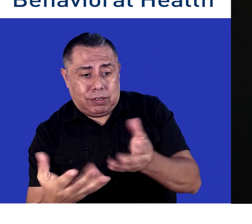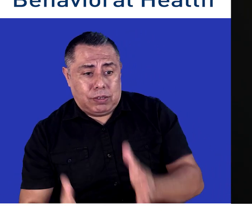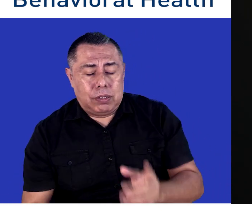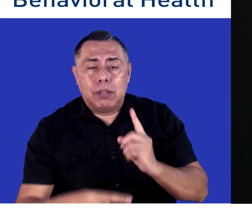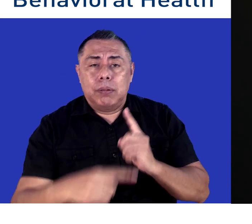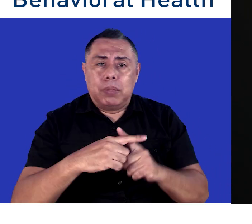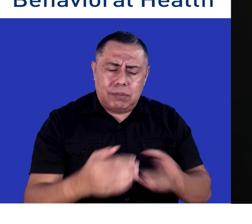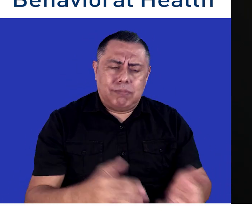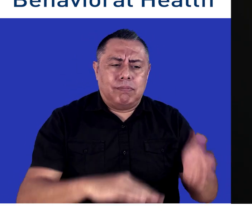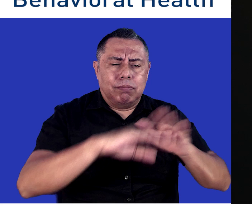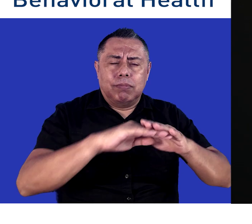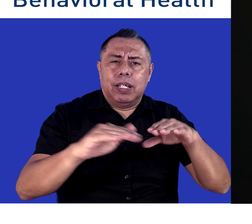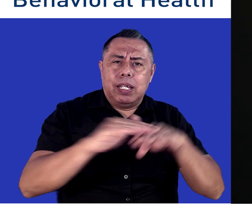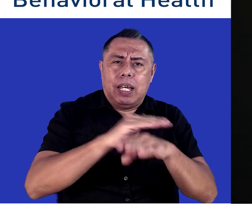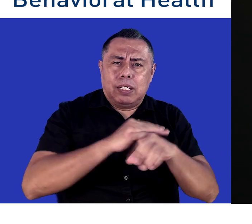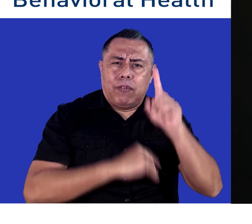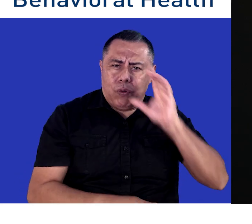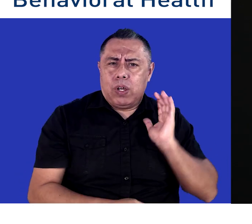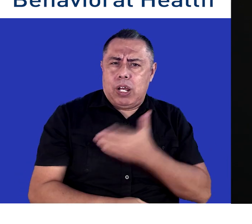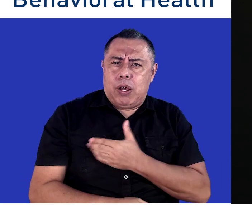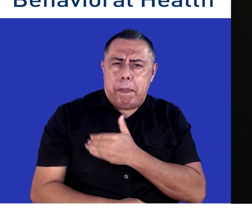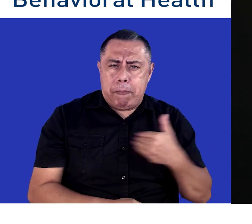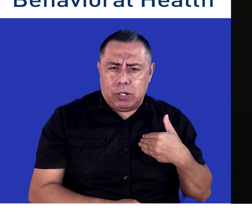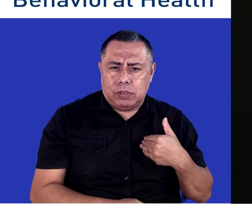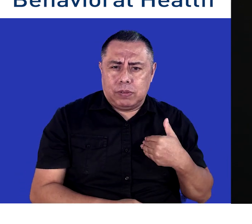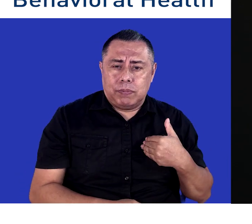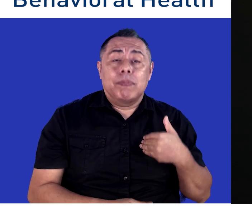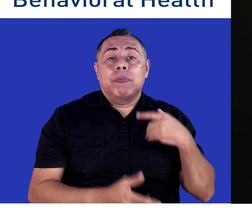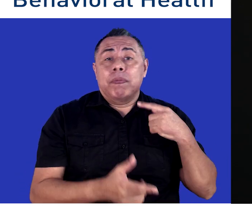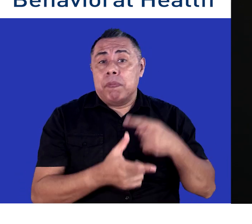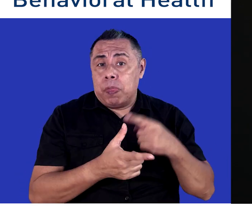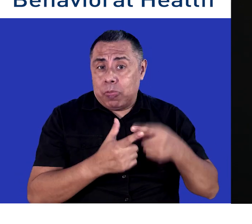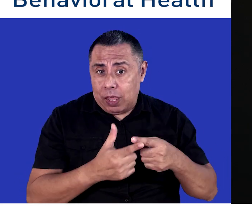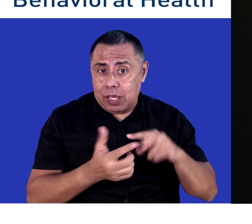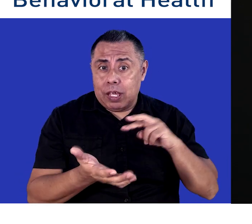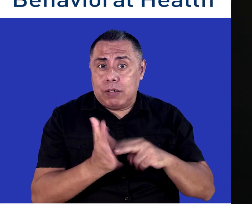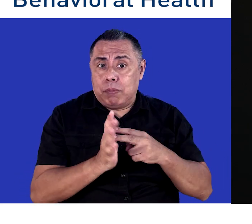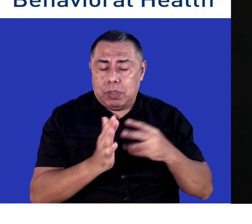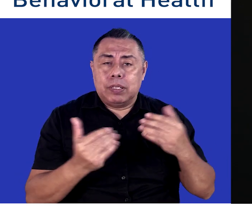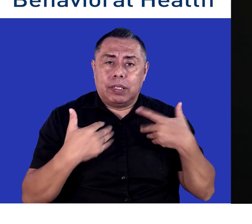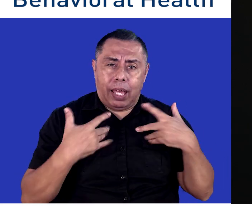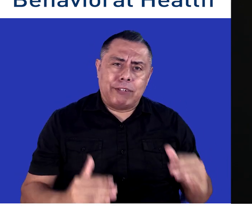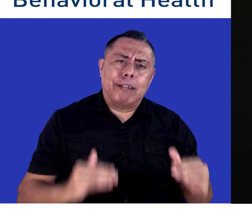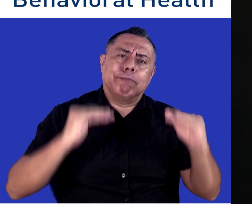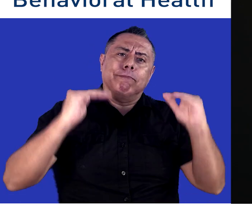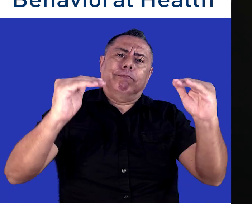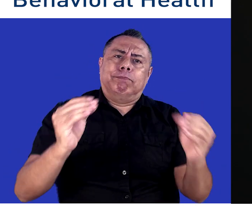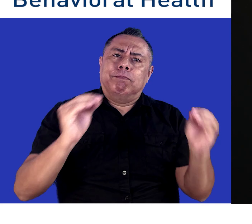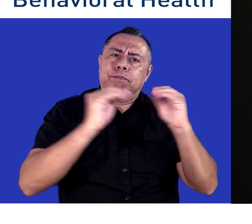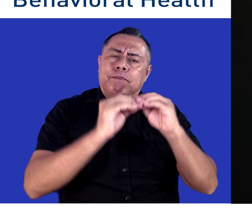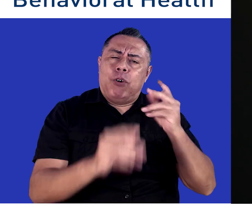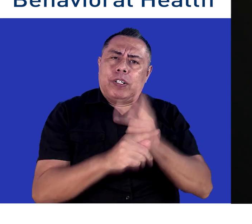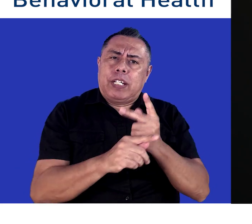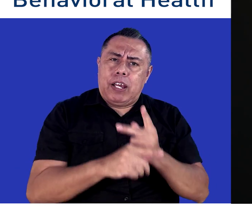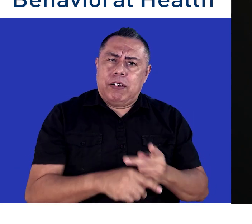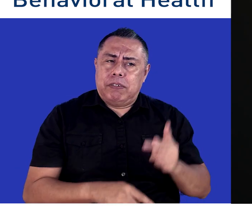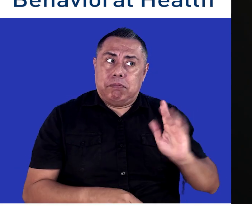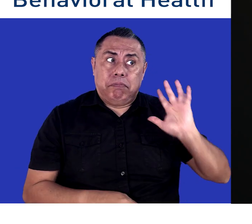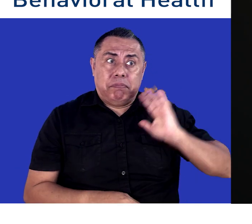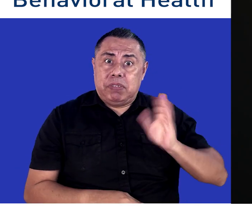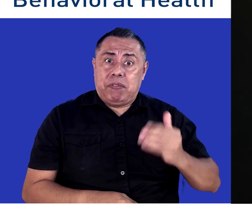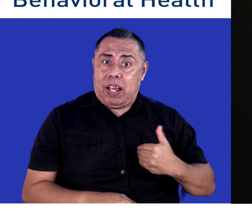increasing access to high-quality eating disorder services for our members, thereby providing a level of care